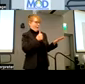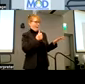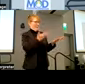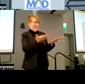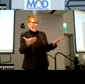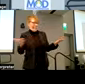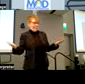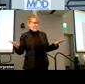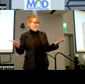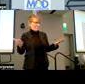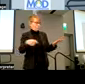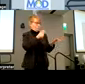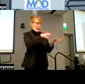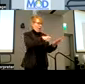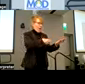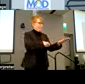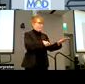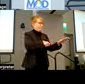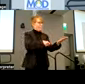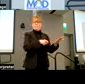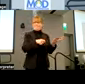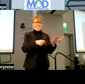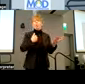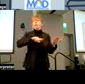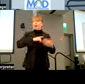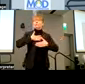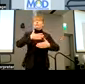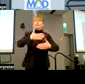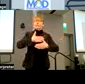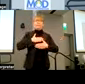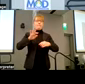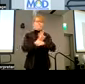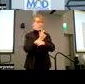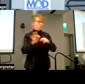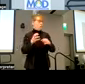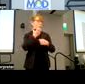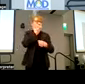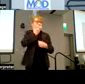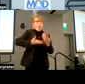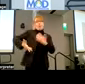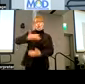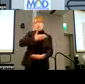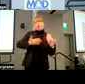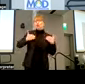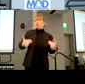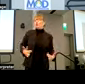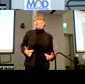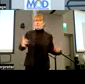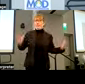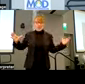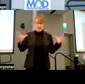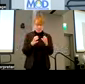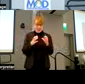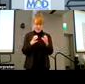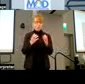breathing, functional, warm human beings that can make a difference when we come together and say we want to